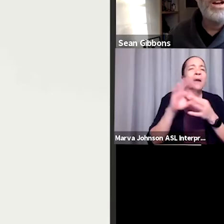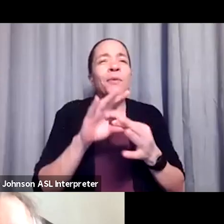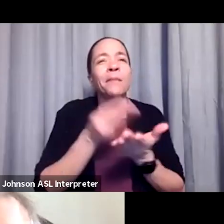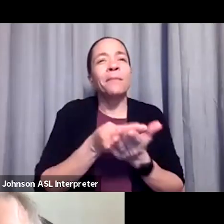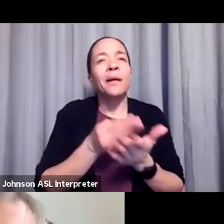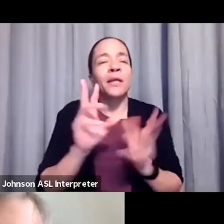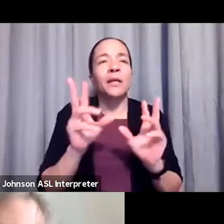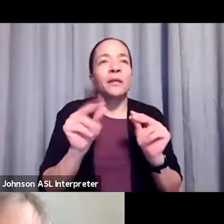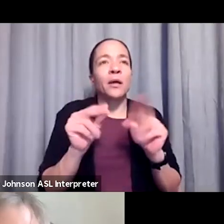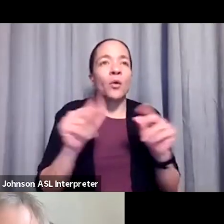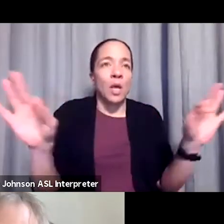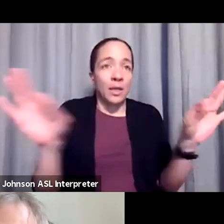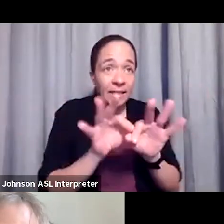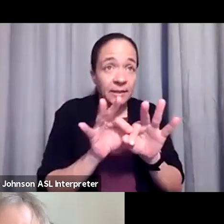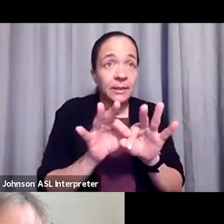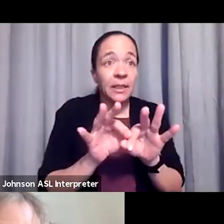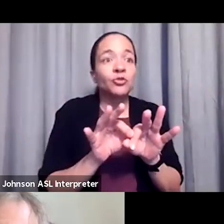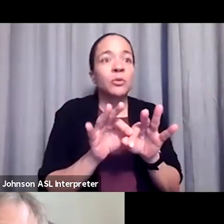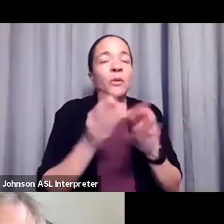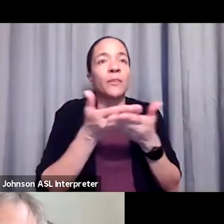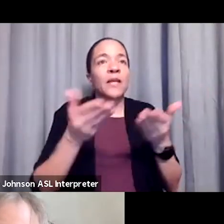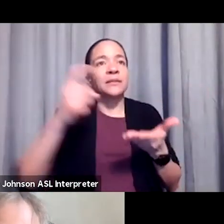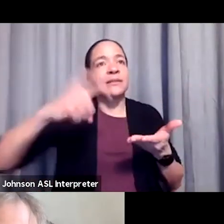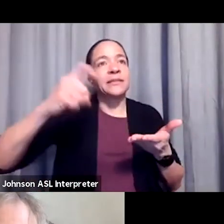the essential ingredients to shifting narrative?